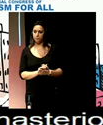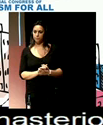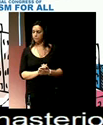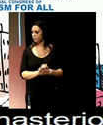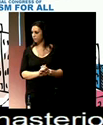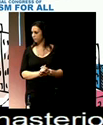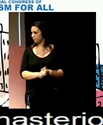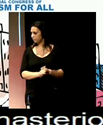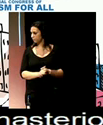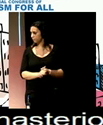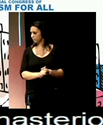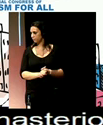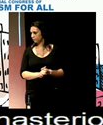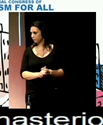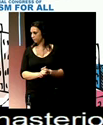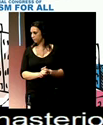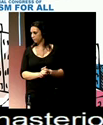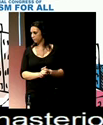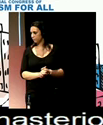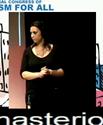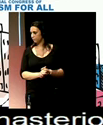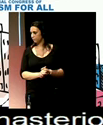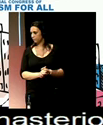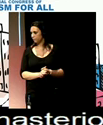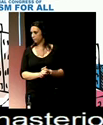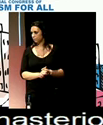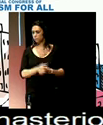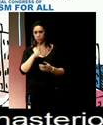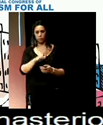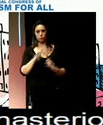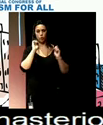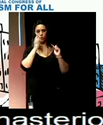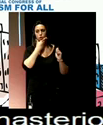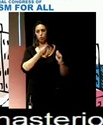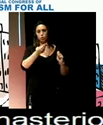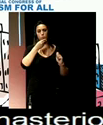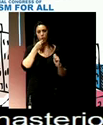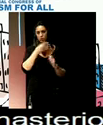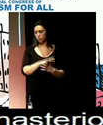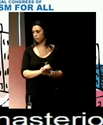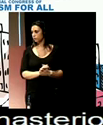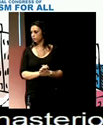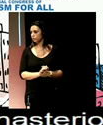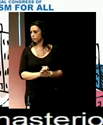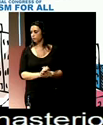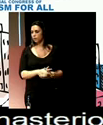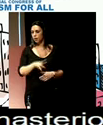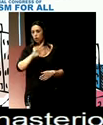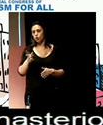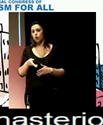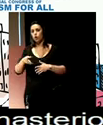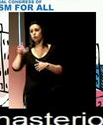very beautiful monastery at Coimbra. The Romanic route, there are a very